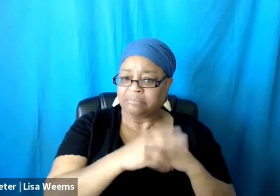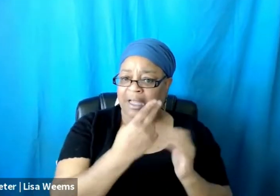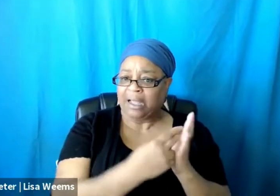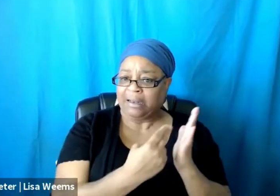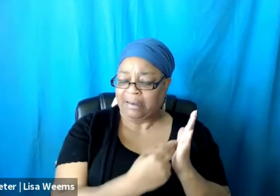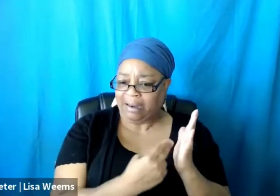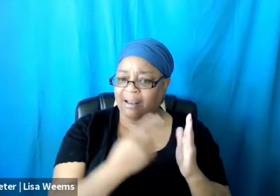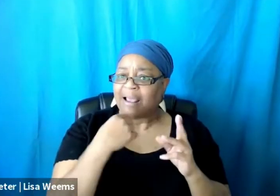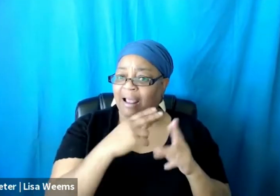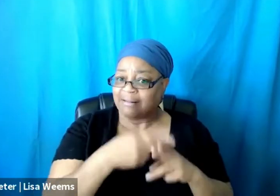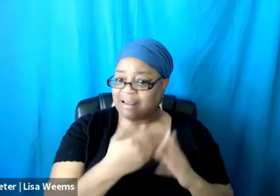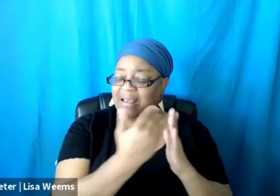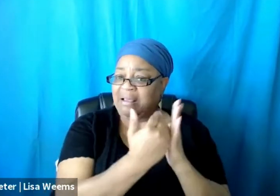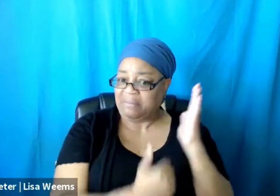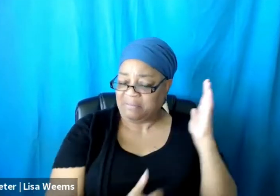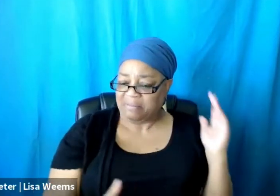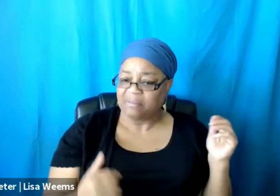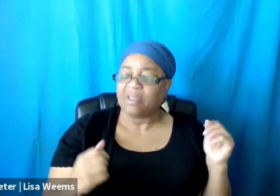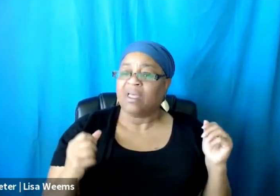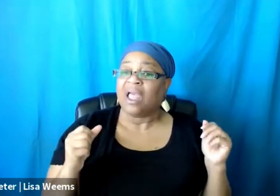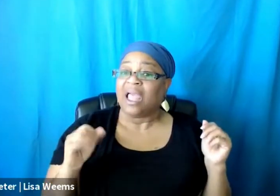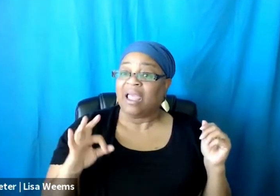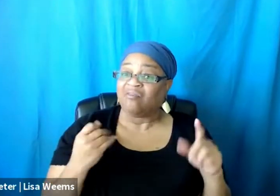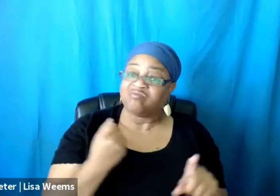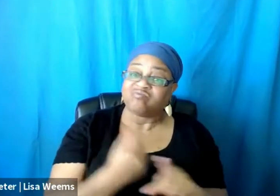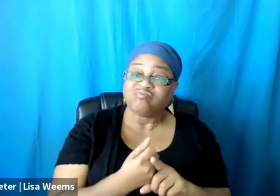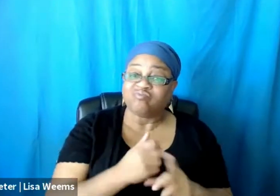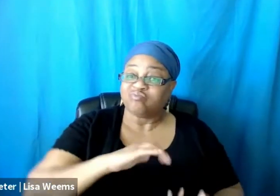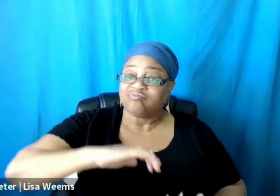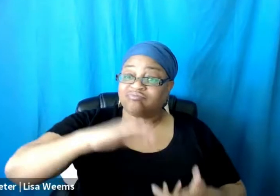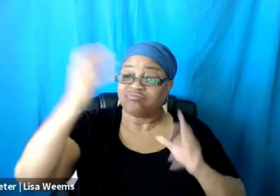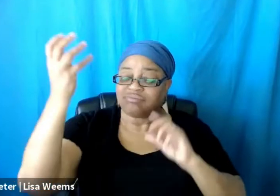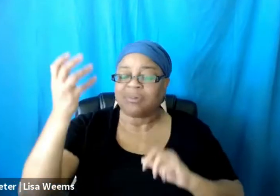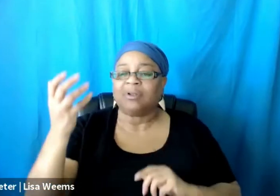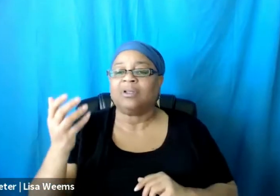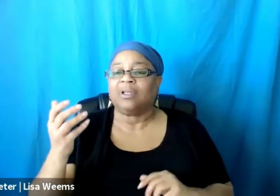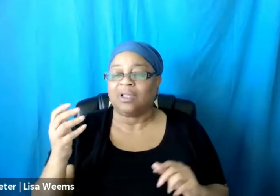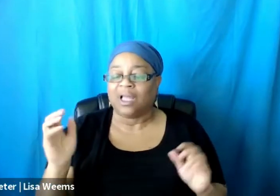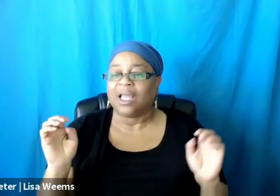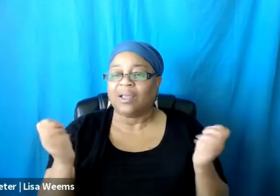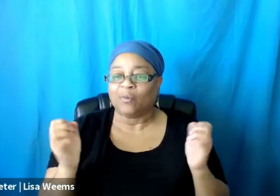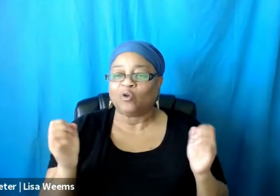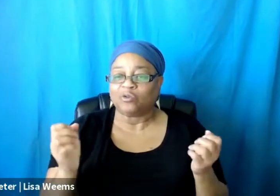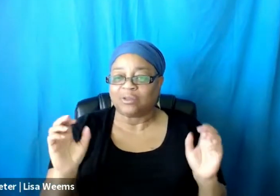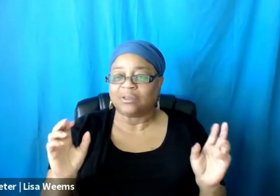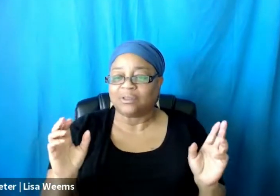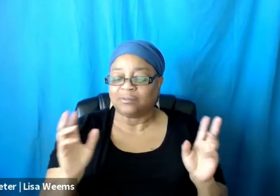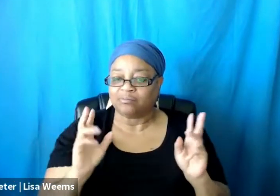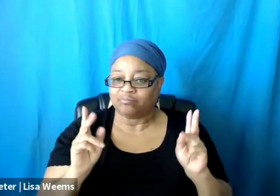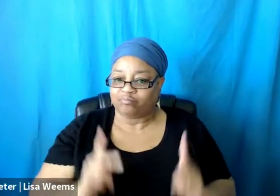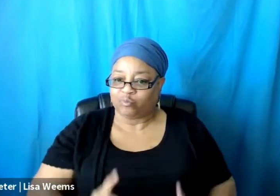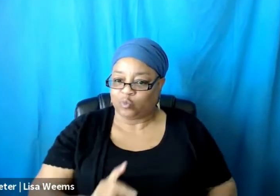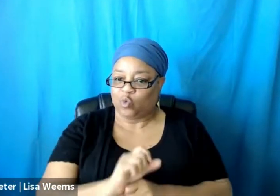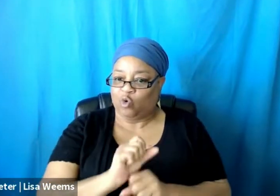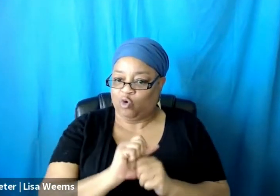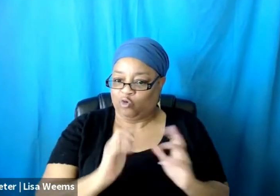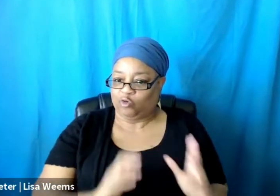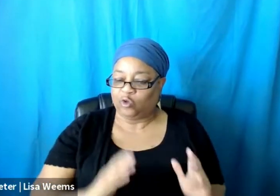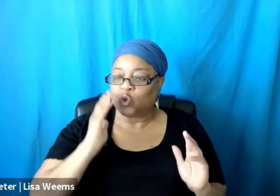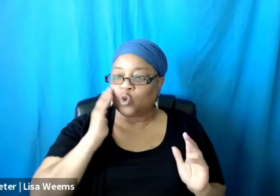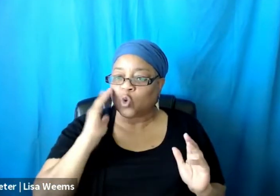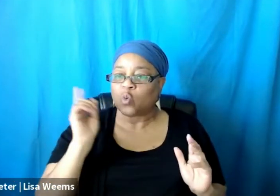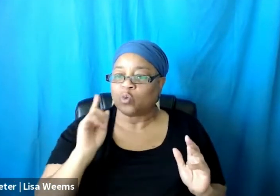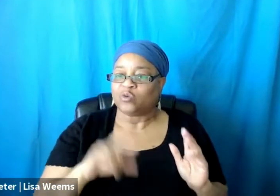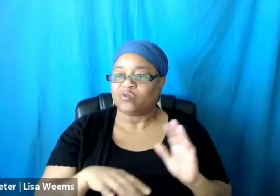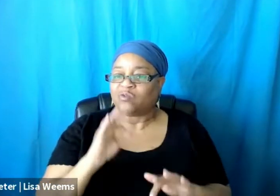personnel would know how to target needed services. The good news is that the system was stood up, but the bad